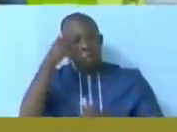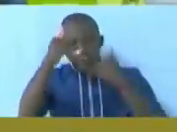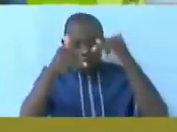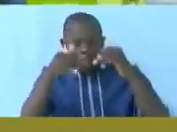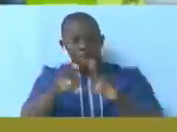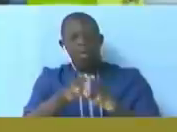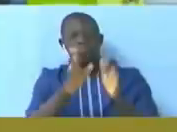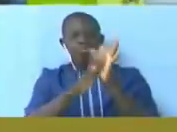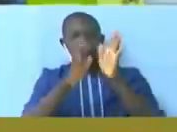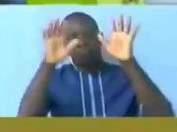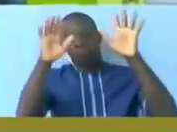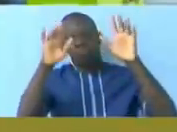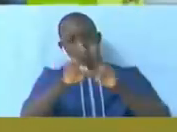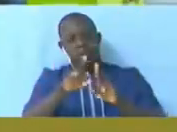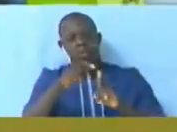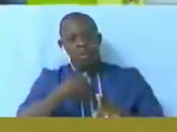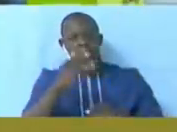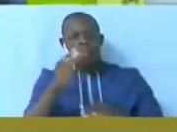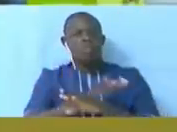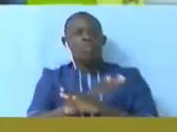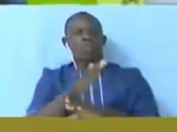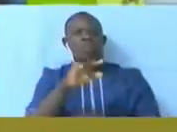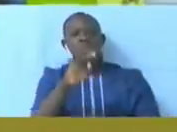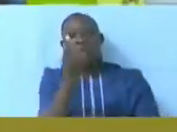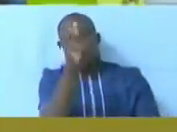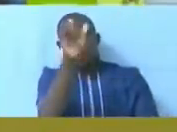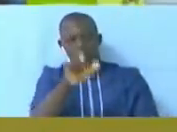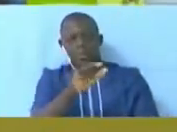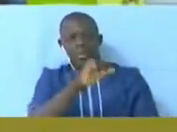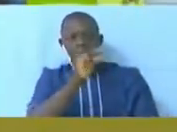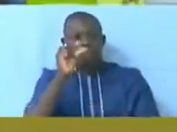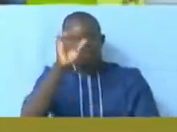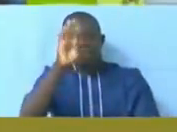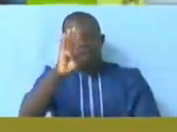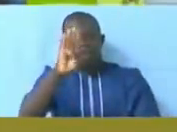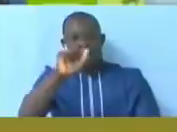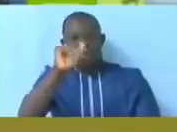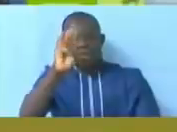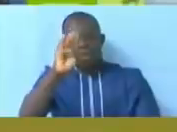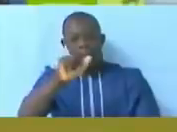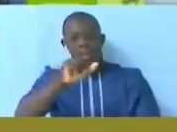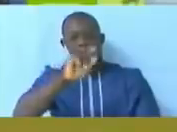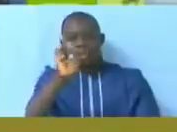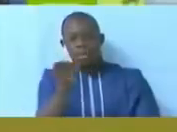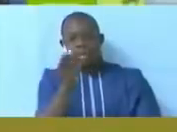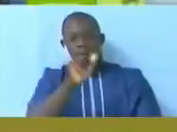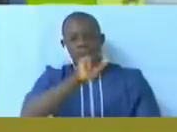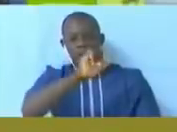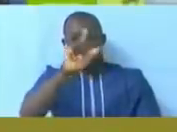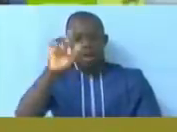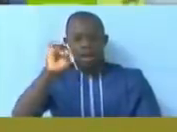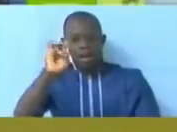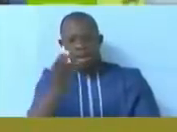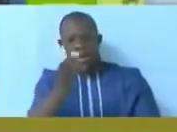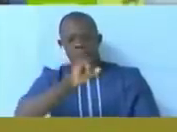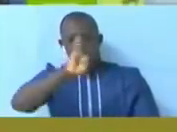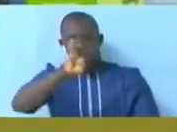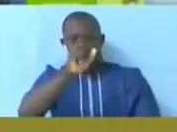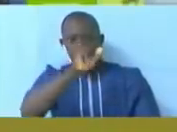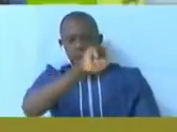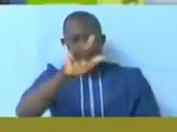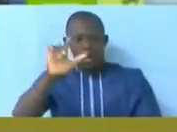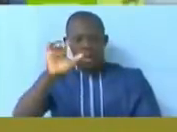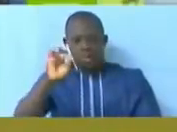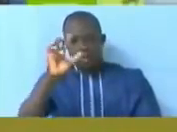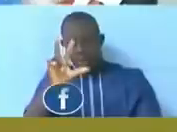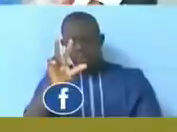Jalo, whom I met this morning here. And when he called me on the phone, he told me, "Congratulations for your redemption." Hakilo